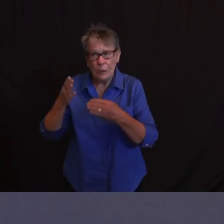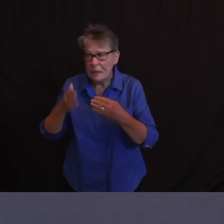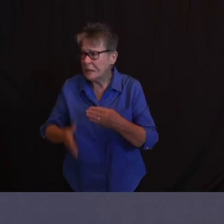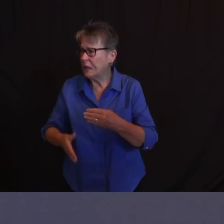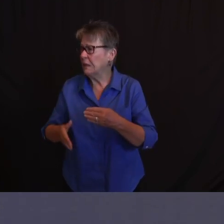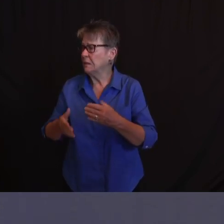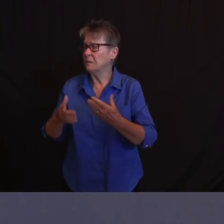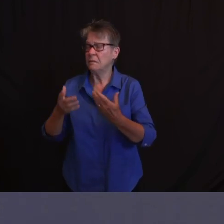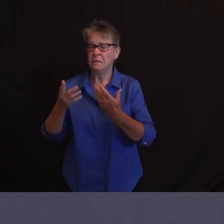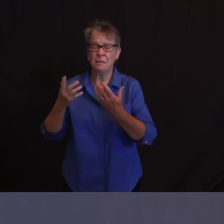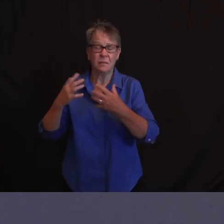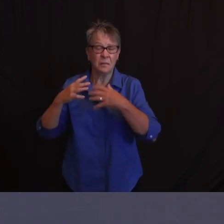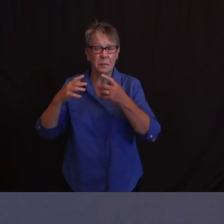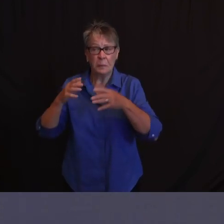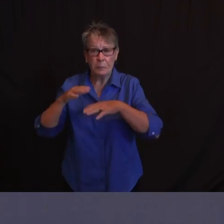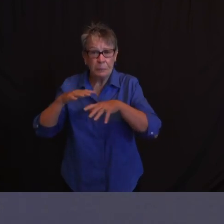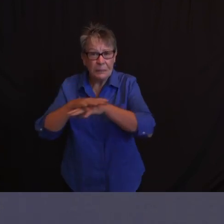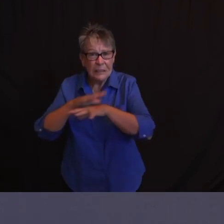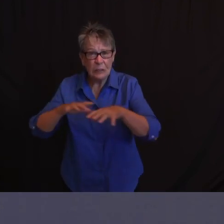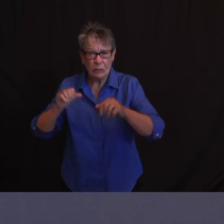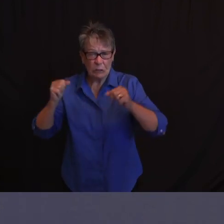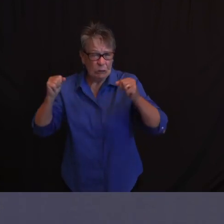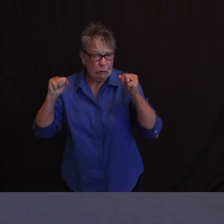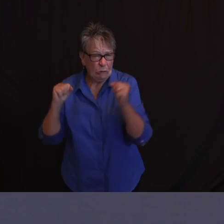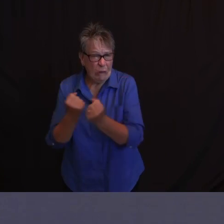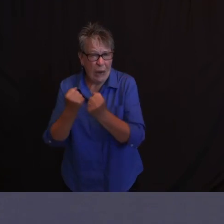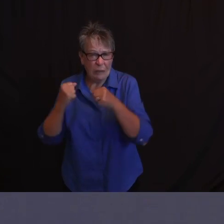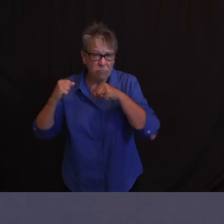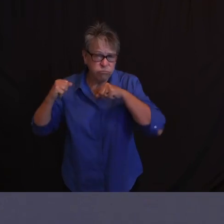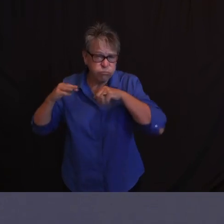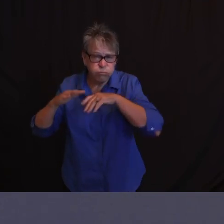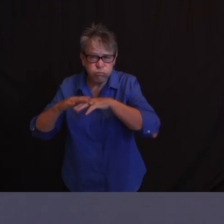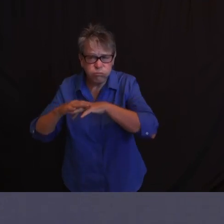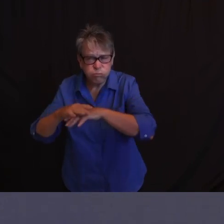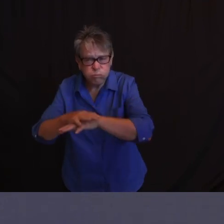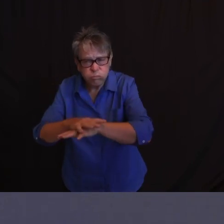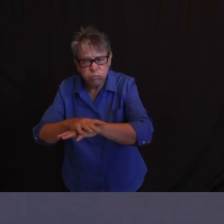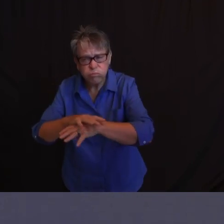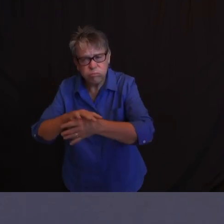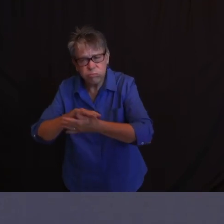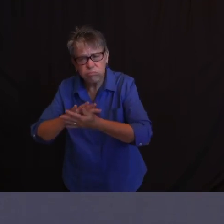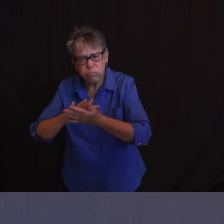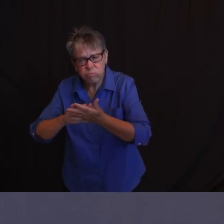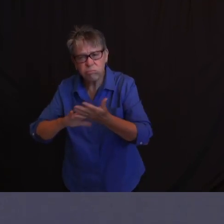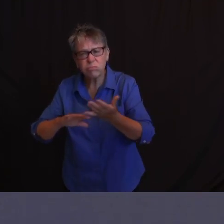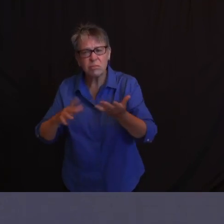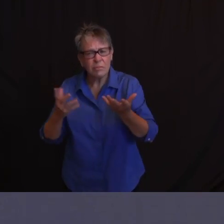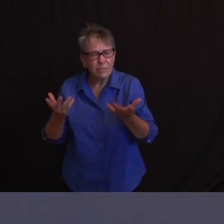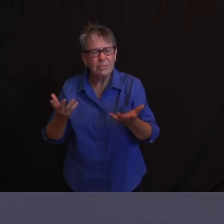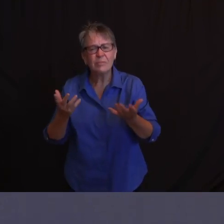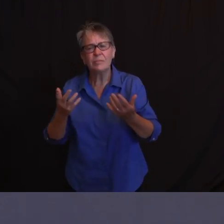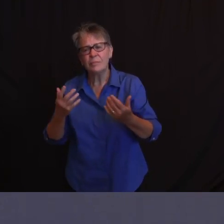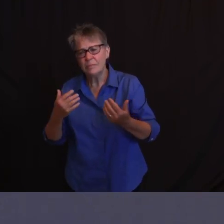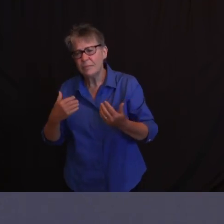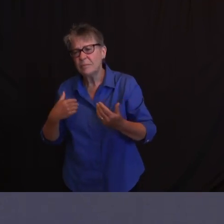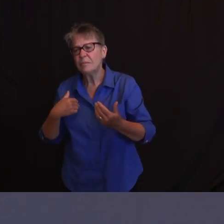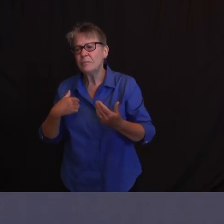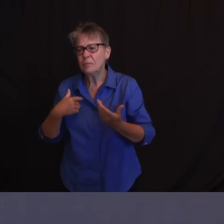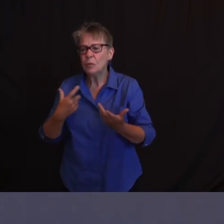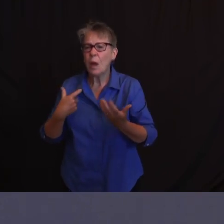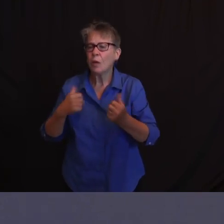I think, largely really good working relationship with the counties, the shore counties, and the